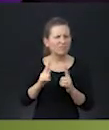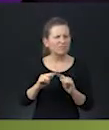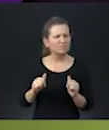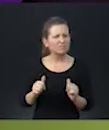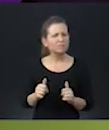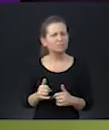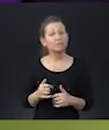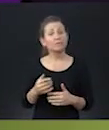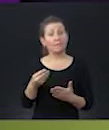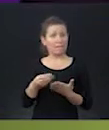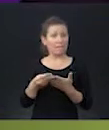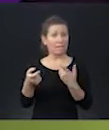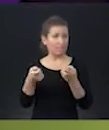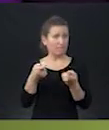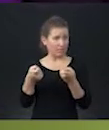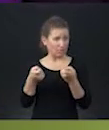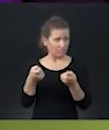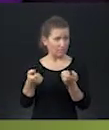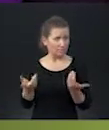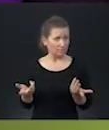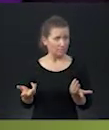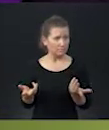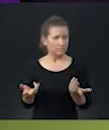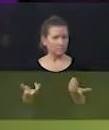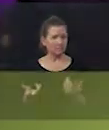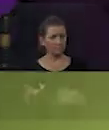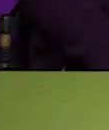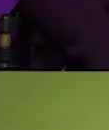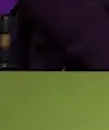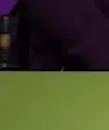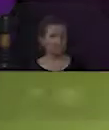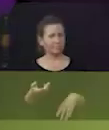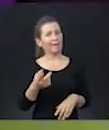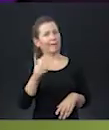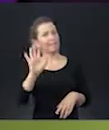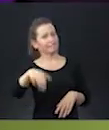with home living, stuff like that. So.